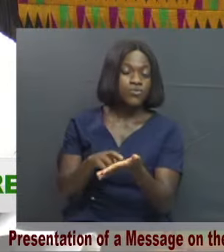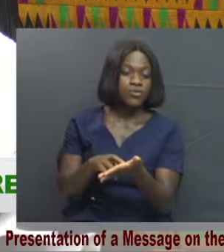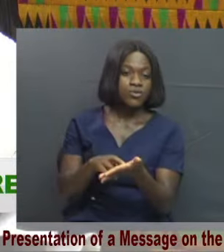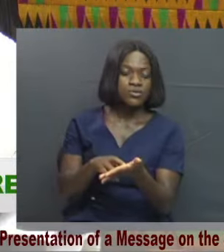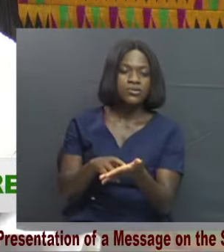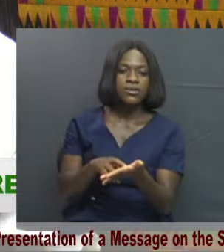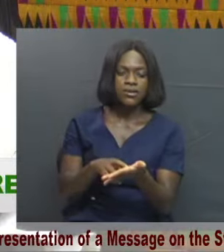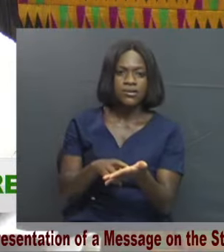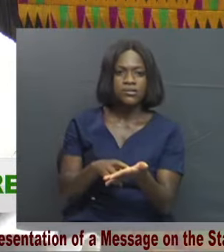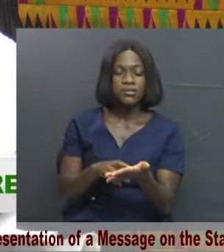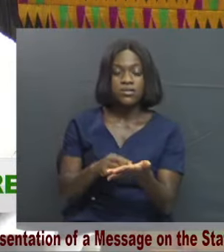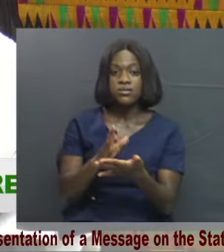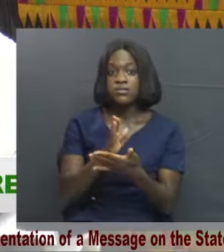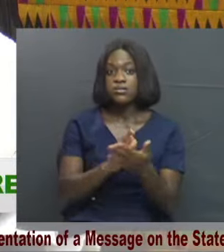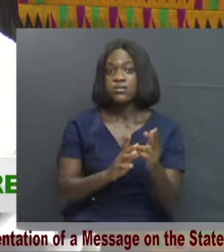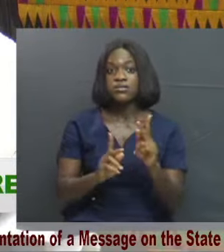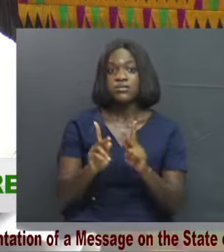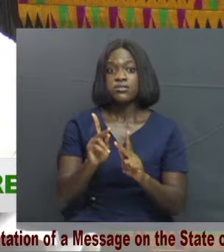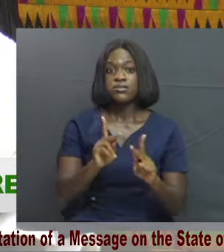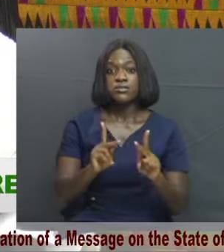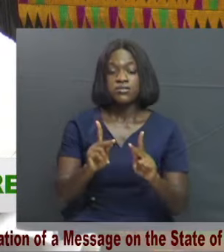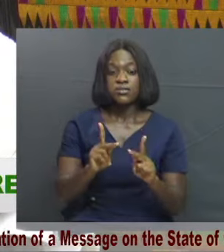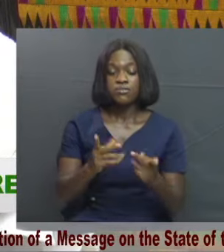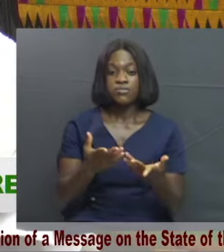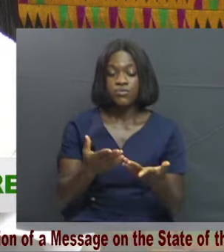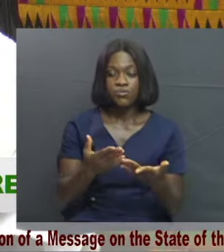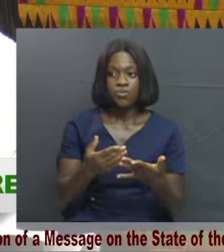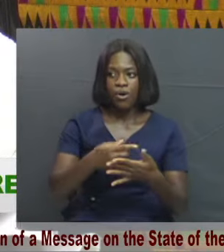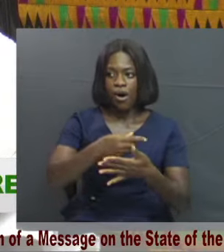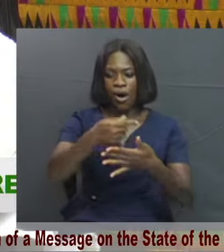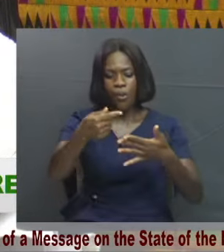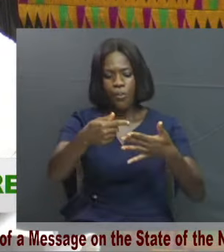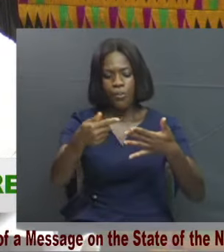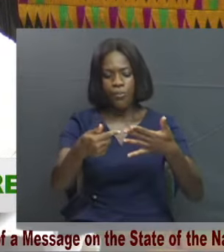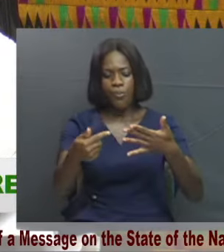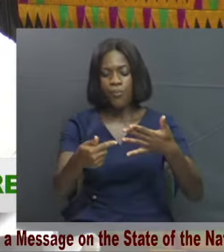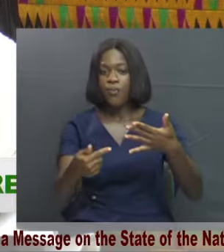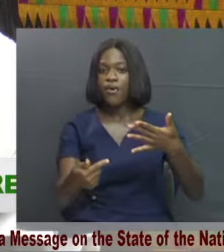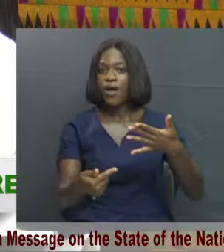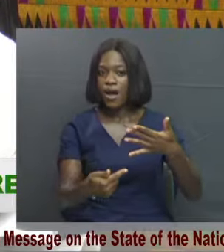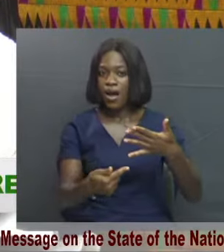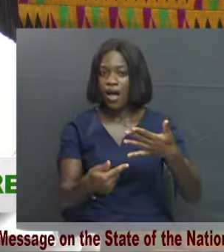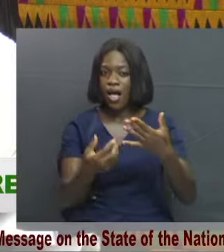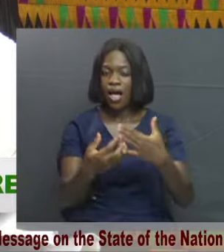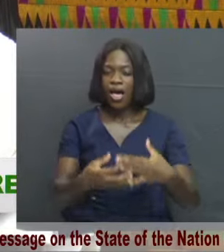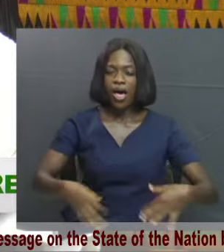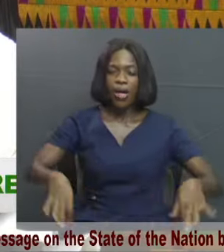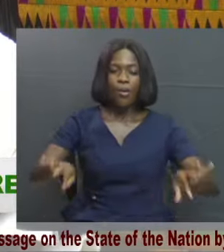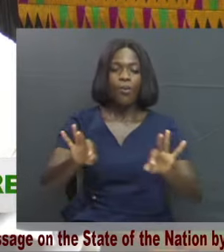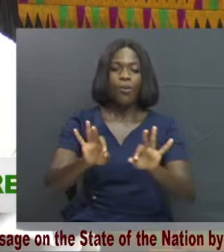the presence in this chamber of the following distinguished